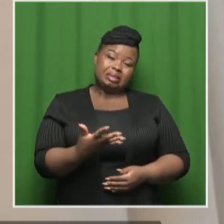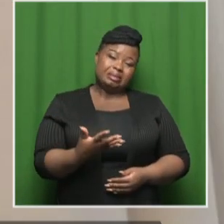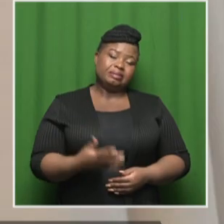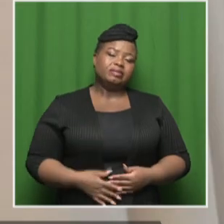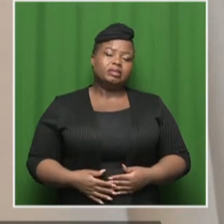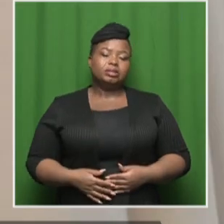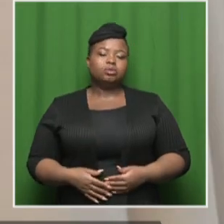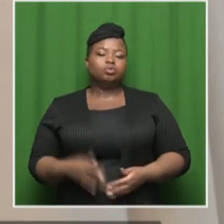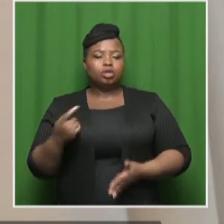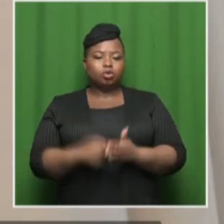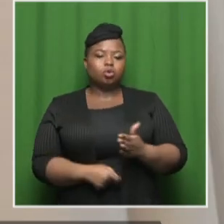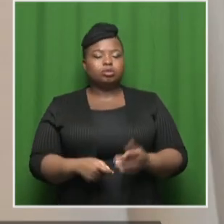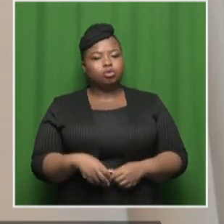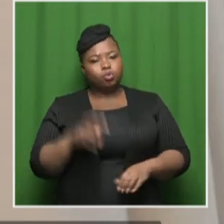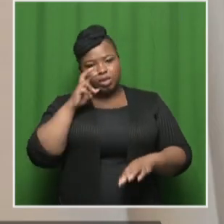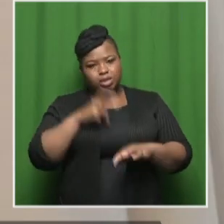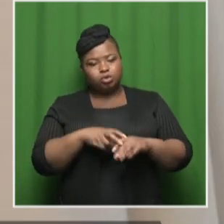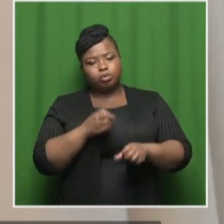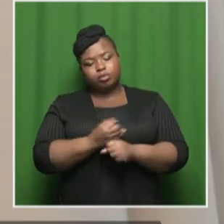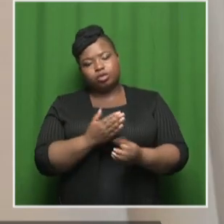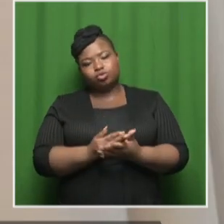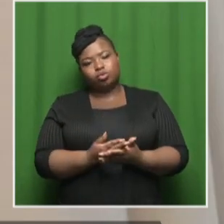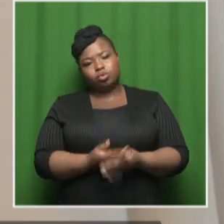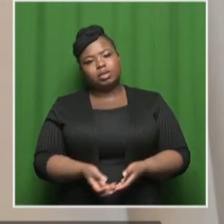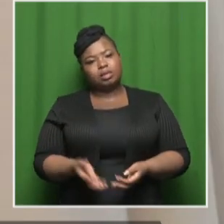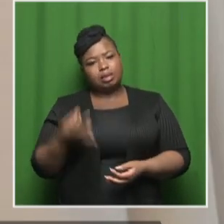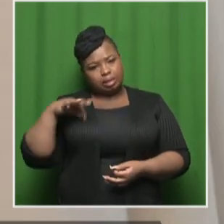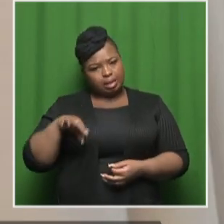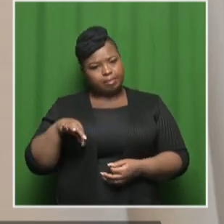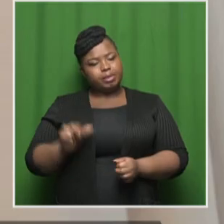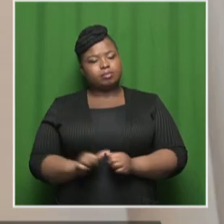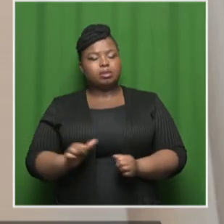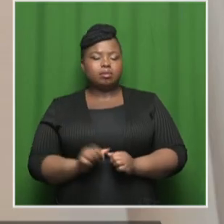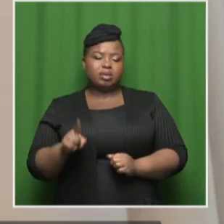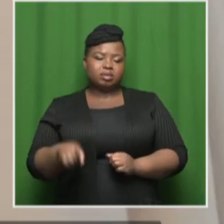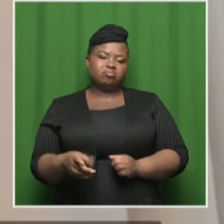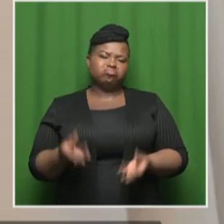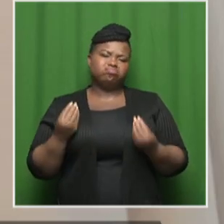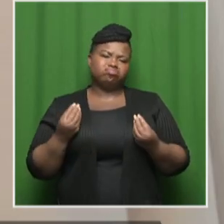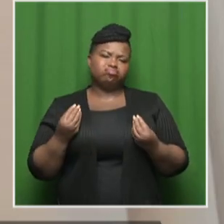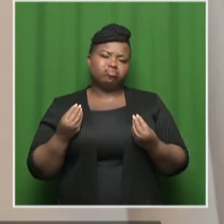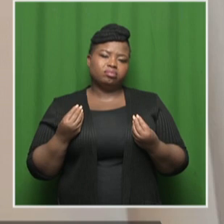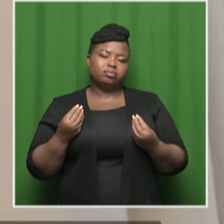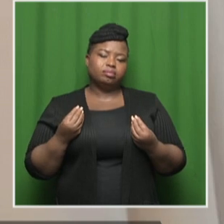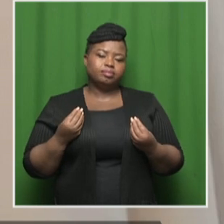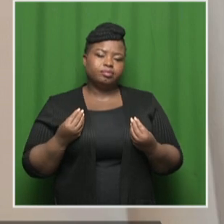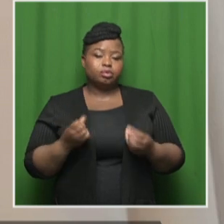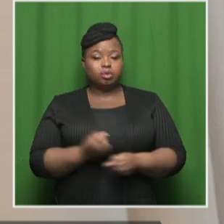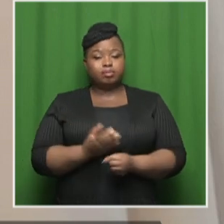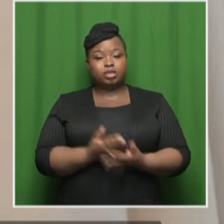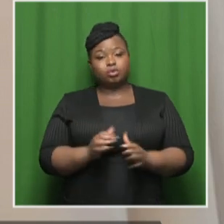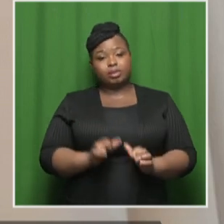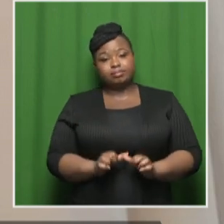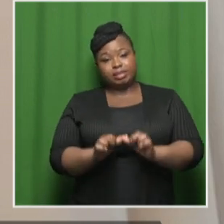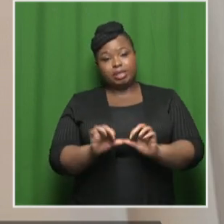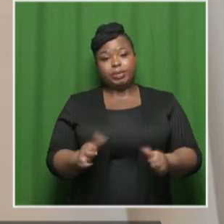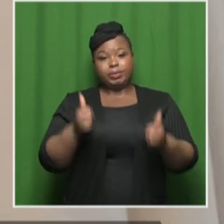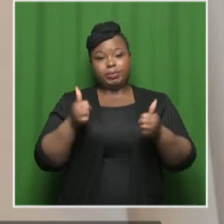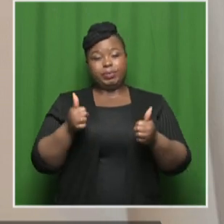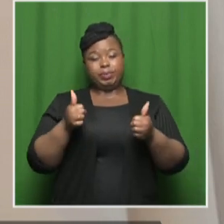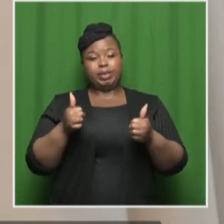to generate proper ticket income as well, to make sure that it is the greatest rugby